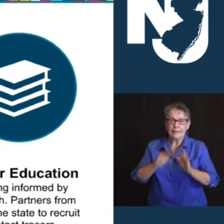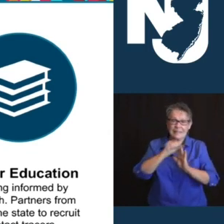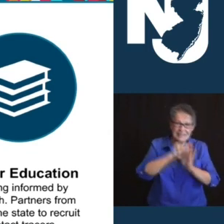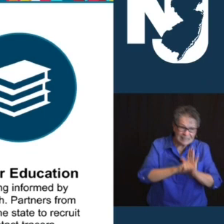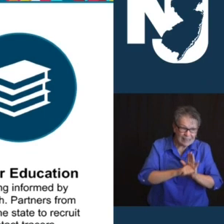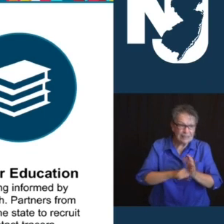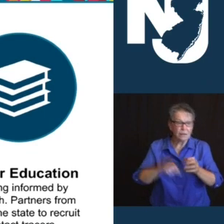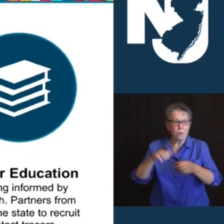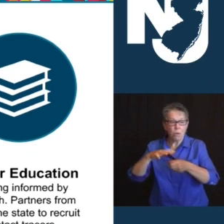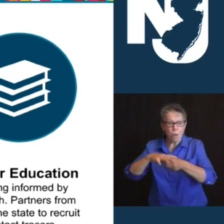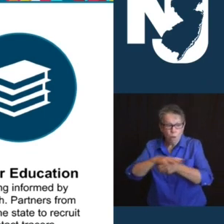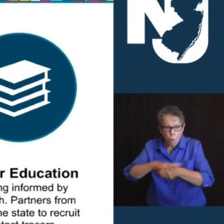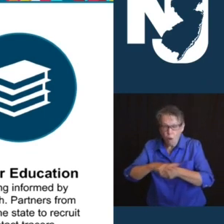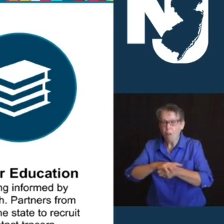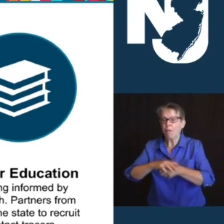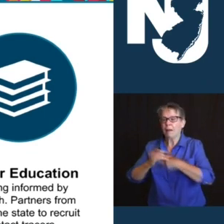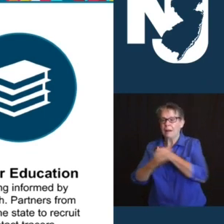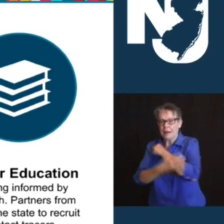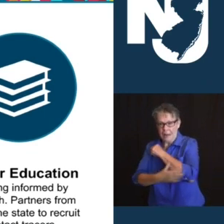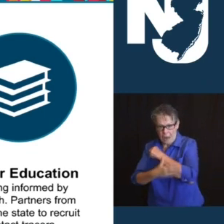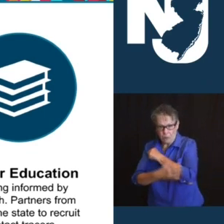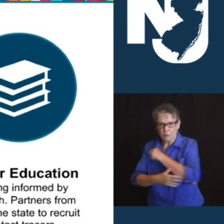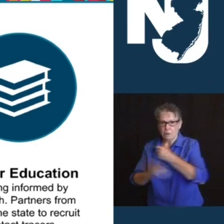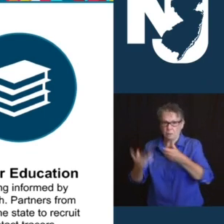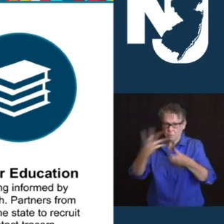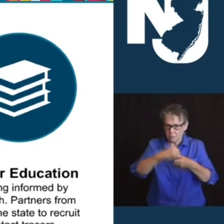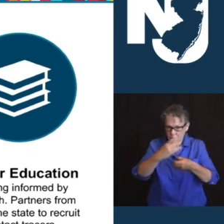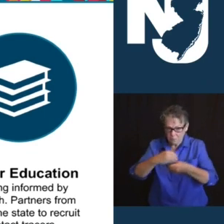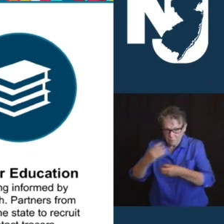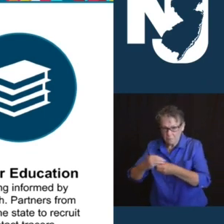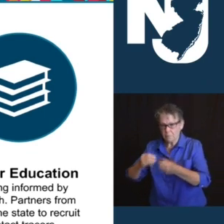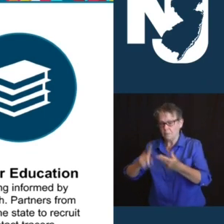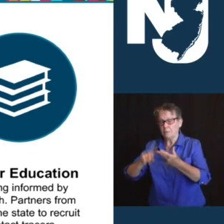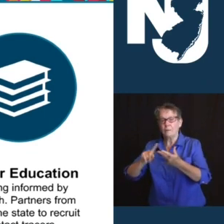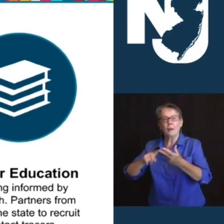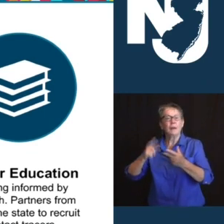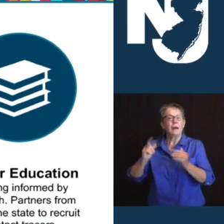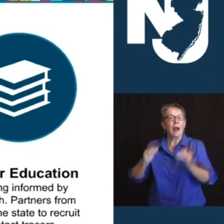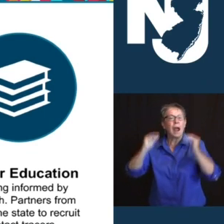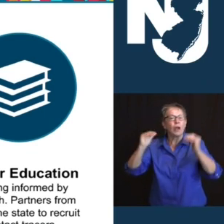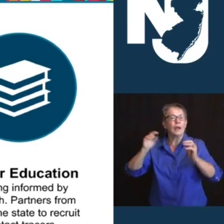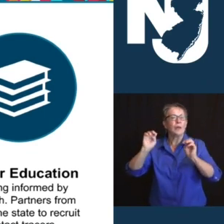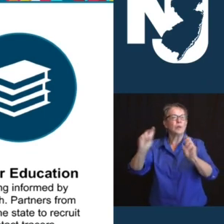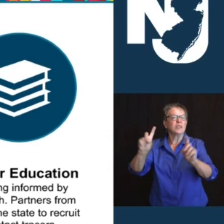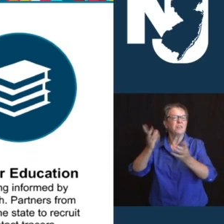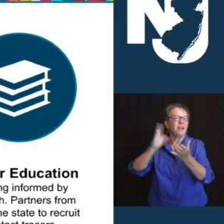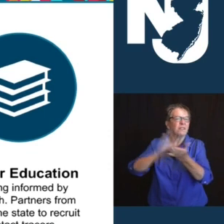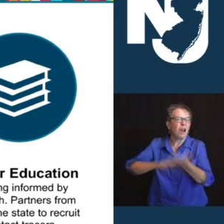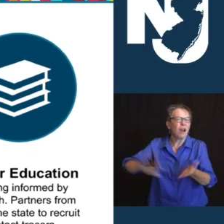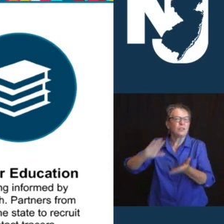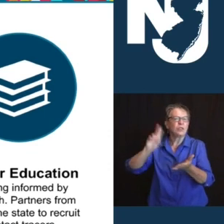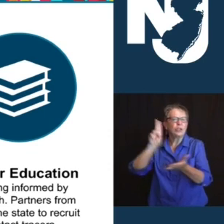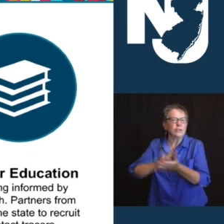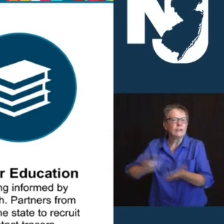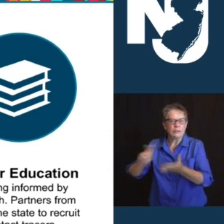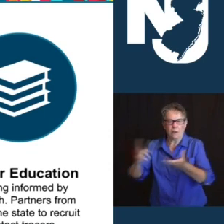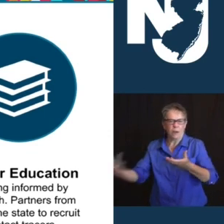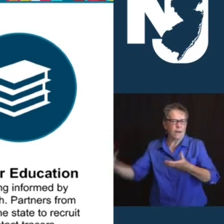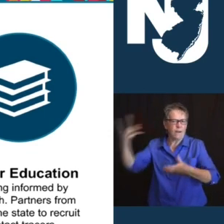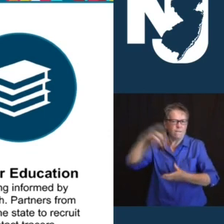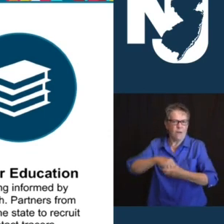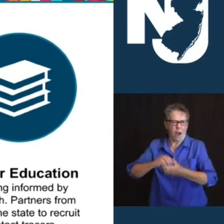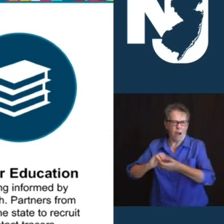preemptive institution in this discipline. Once we train the 1,000 contact tracers, they will